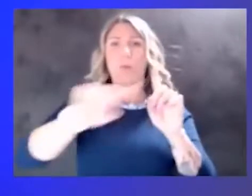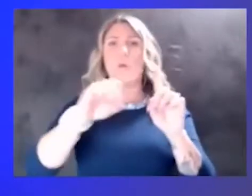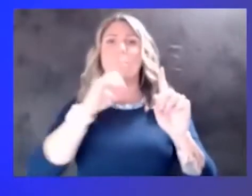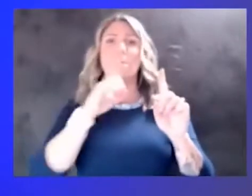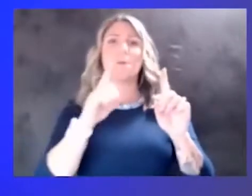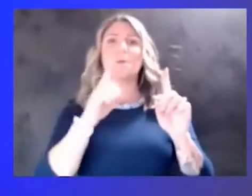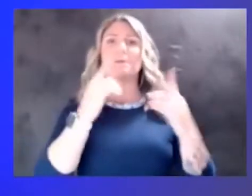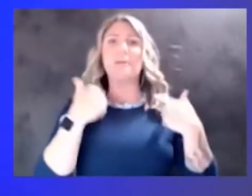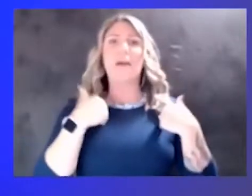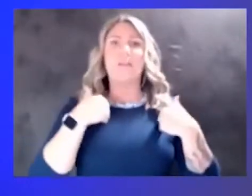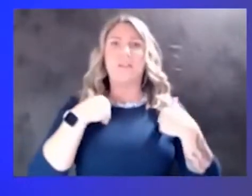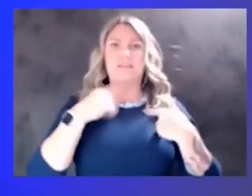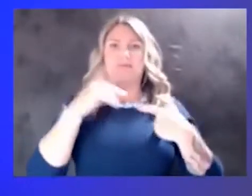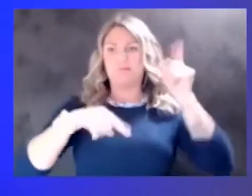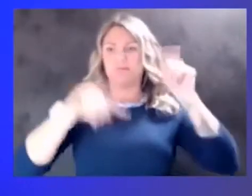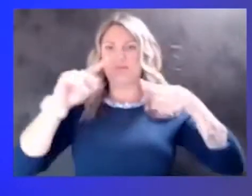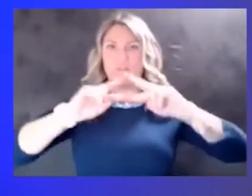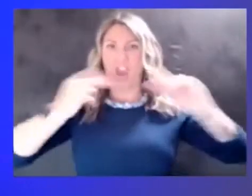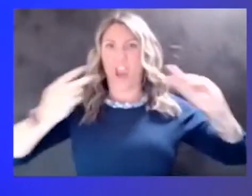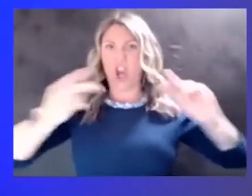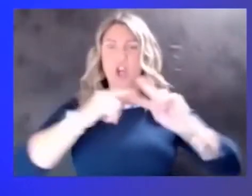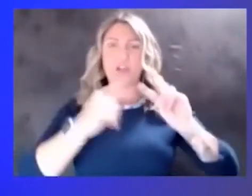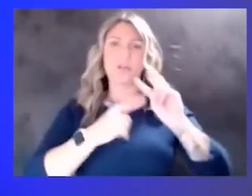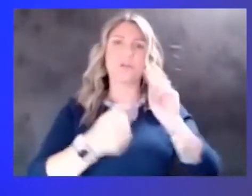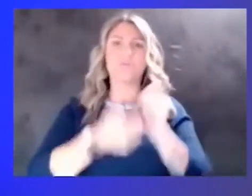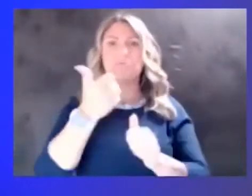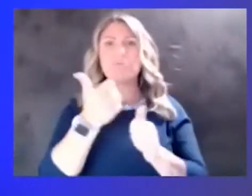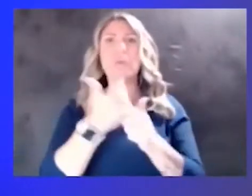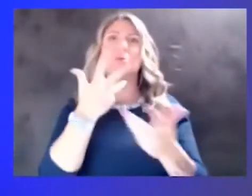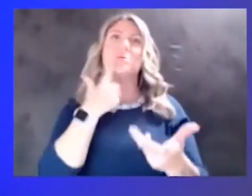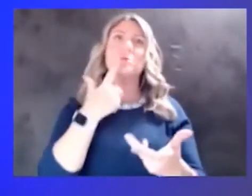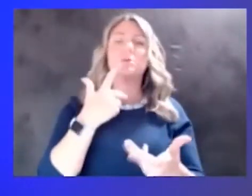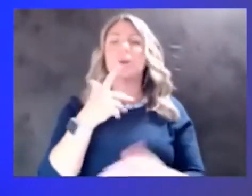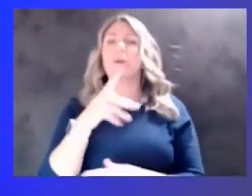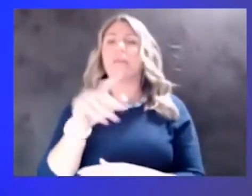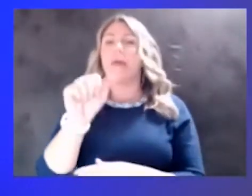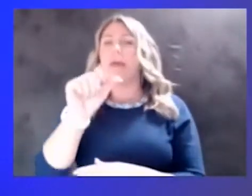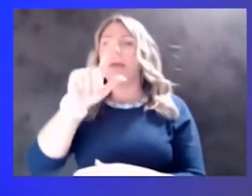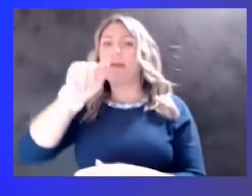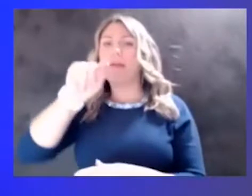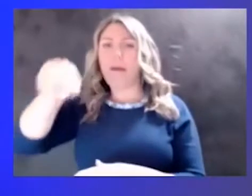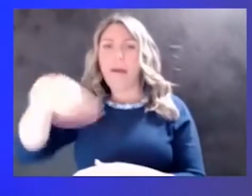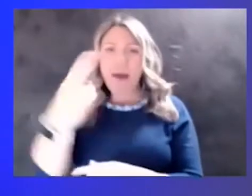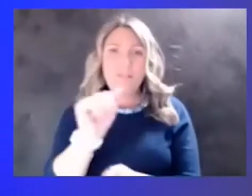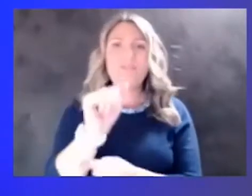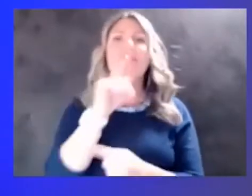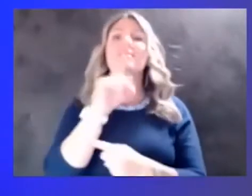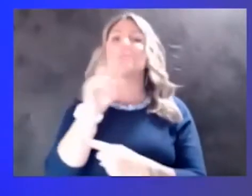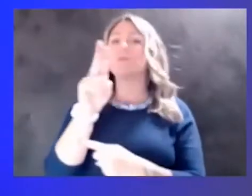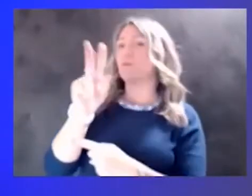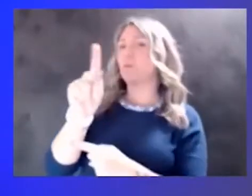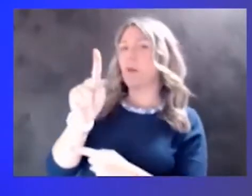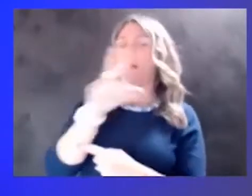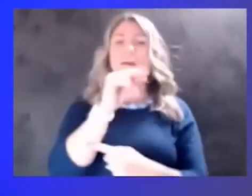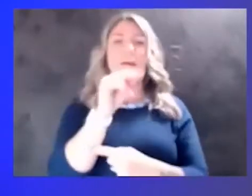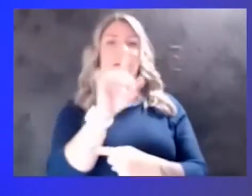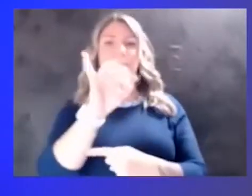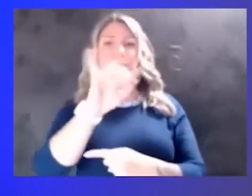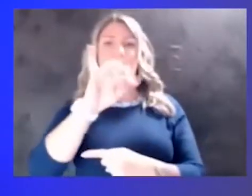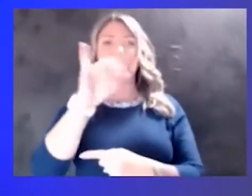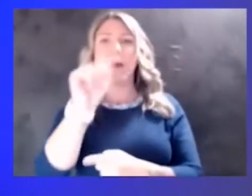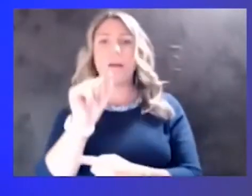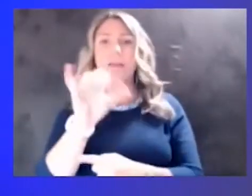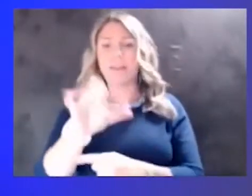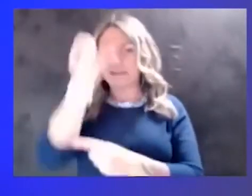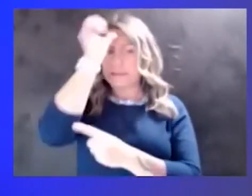right now. And right now, mostly it's the Alpha, the UK variant, and the Delta, the Indian variant. And the Delta variant is actually, increasing in prevalence as well.